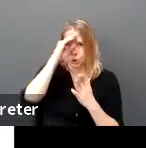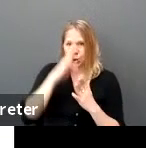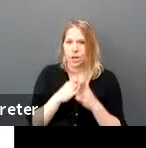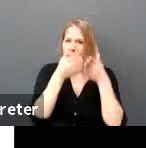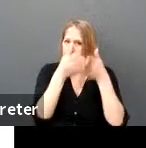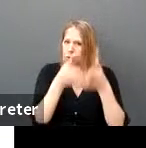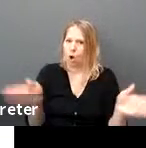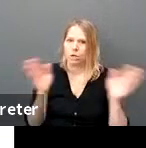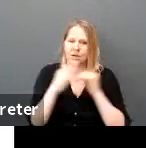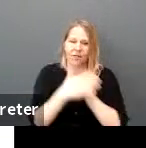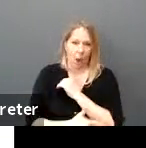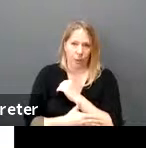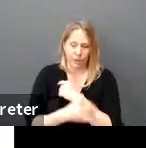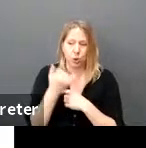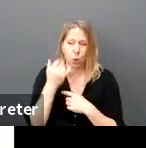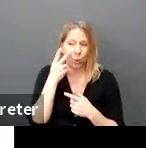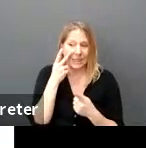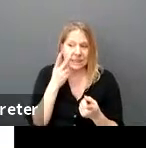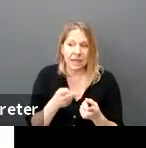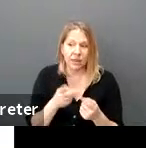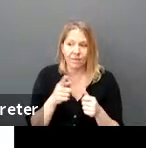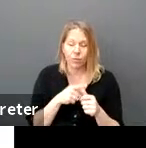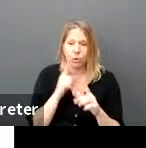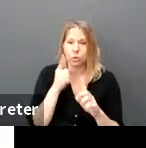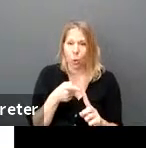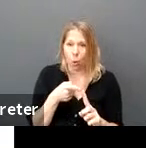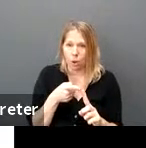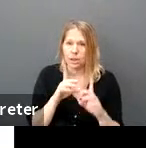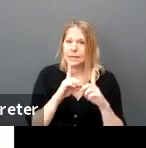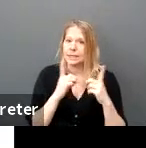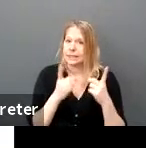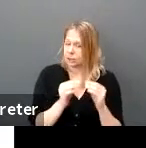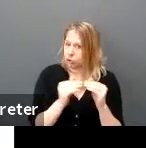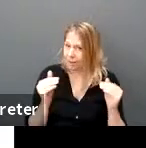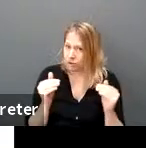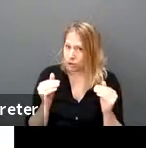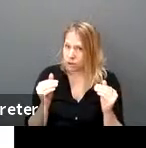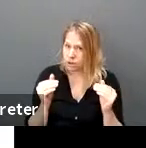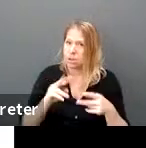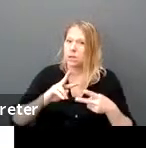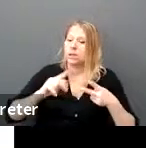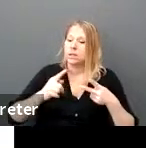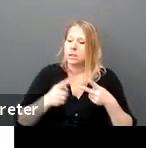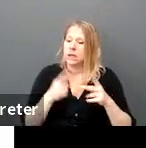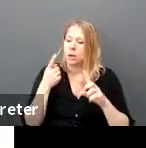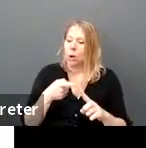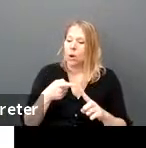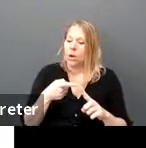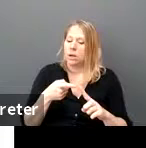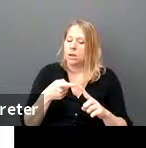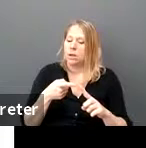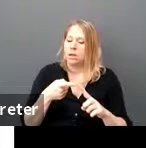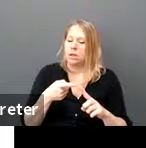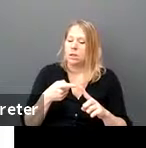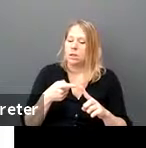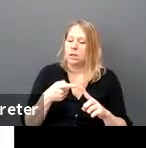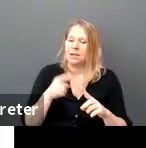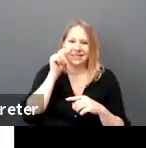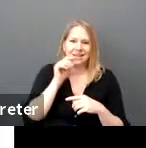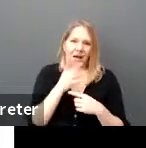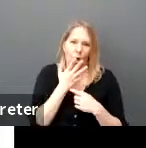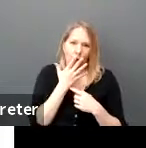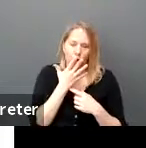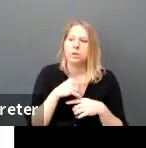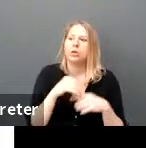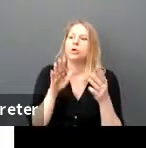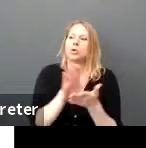students across the county. And so you can see there, the first goal is at the district level. The second goal there, by the tan color, is